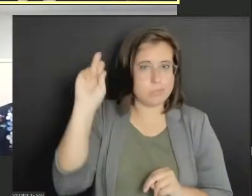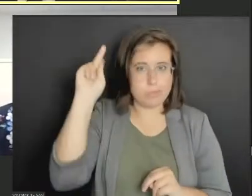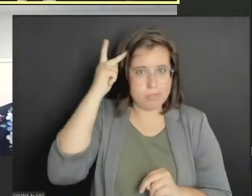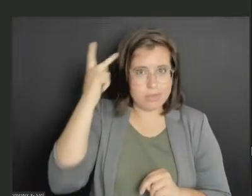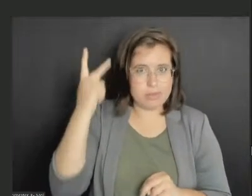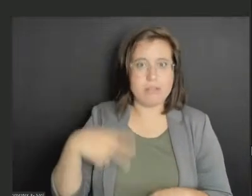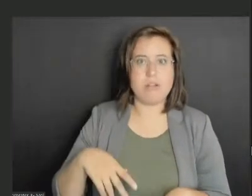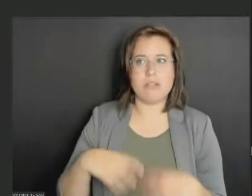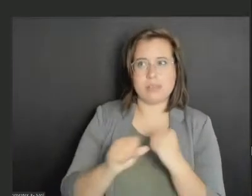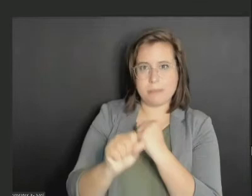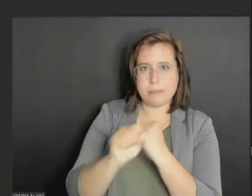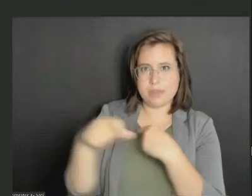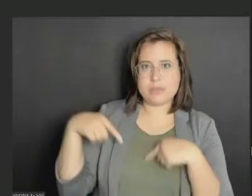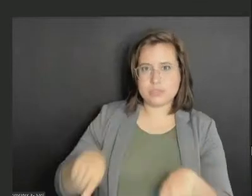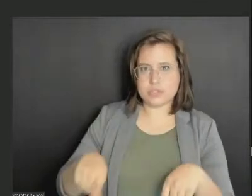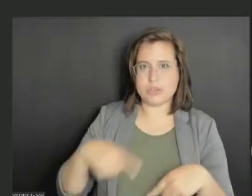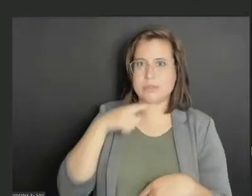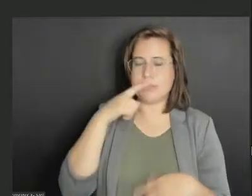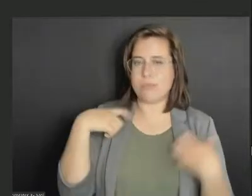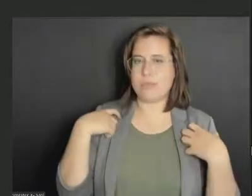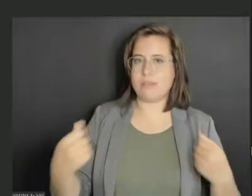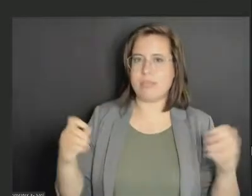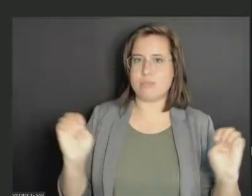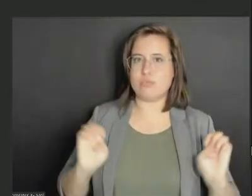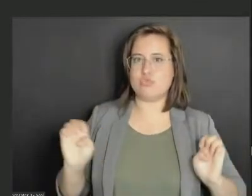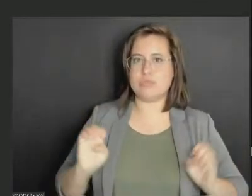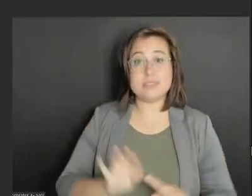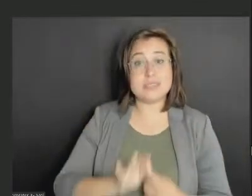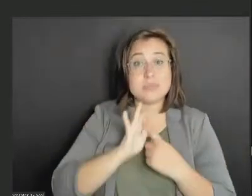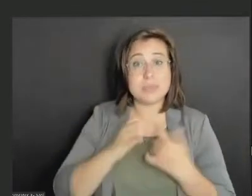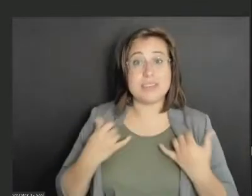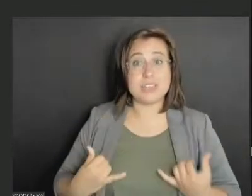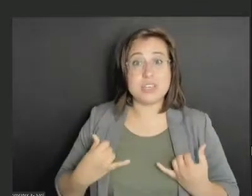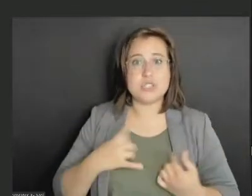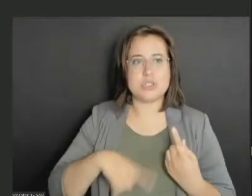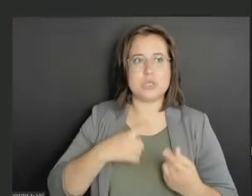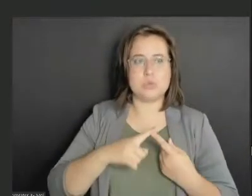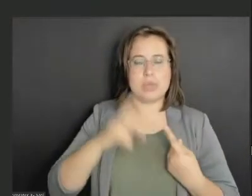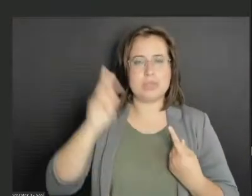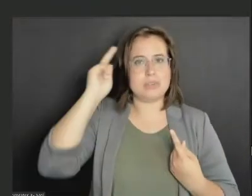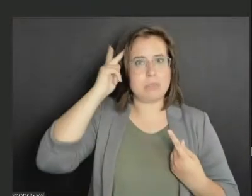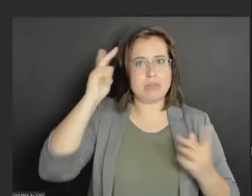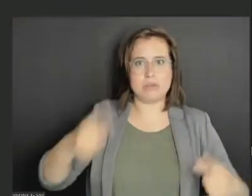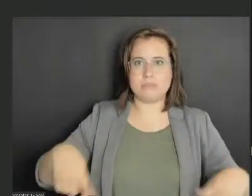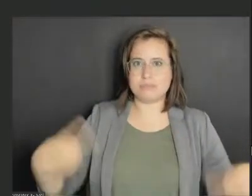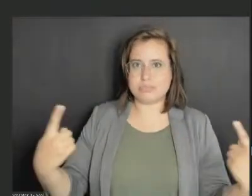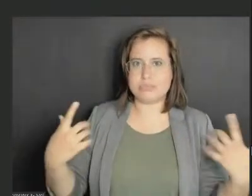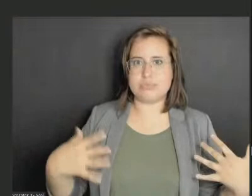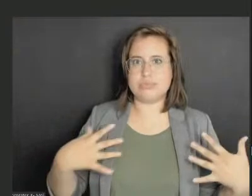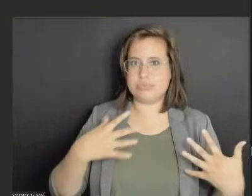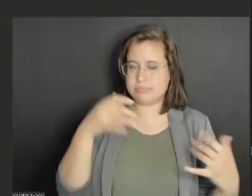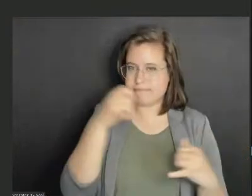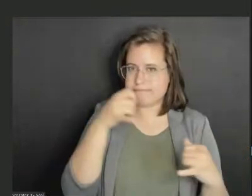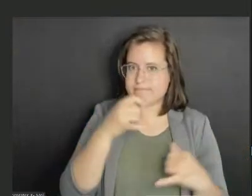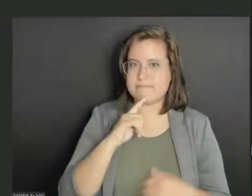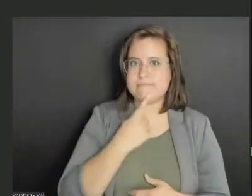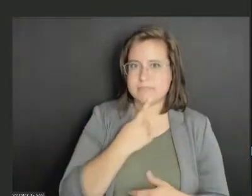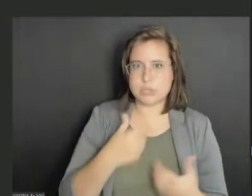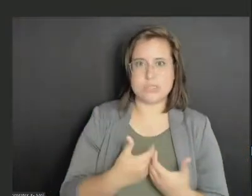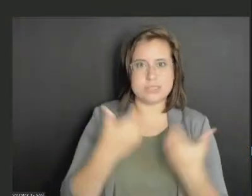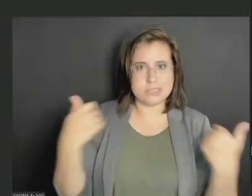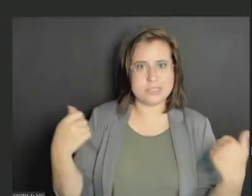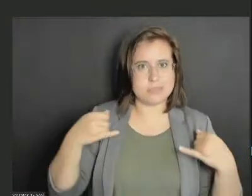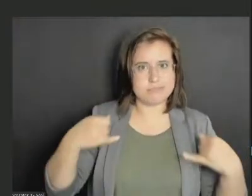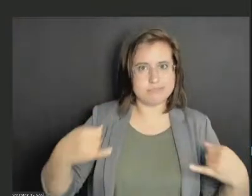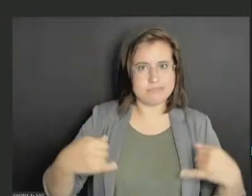emergencies, especially at a time where political polarization is high. I'm proud of the work that this task